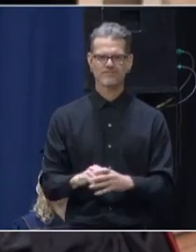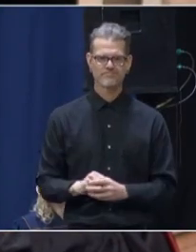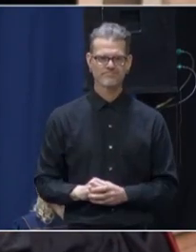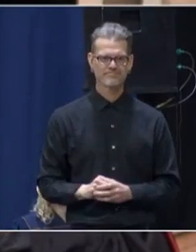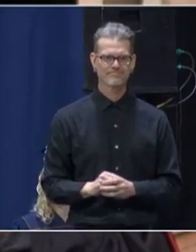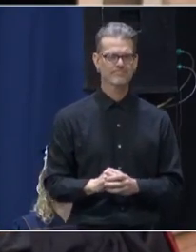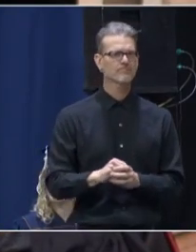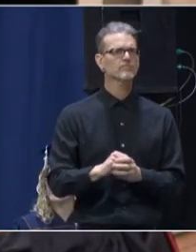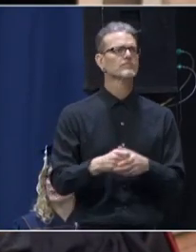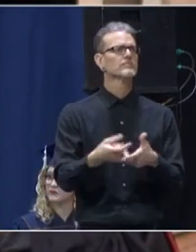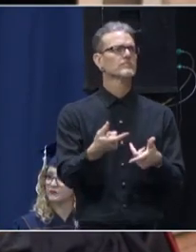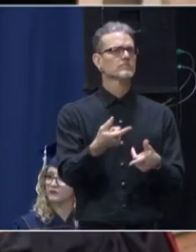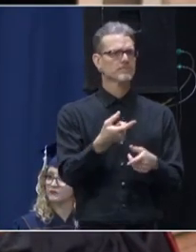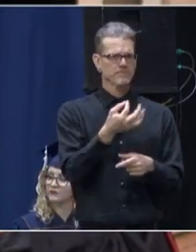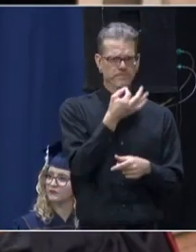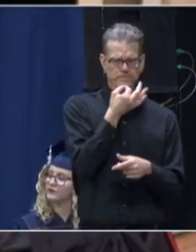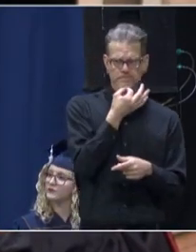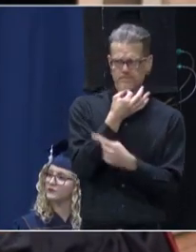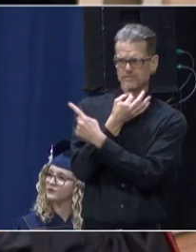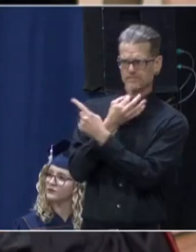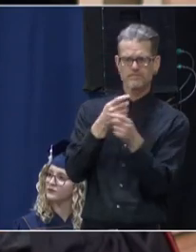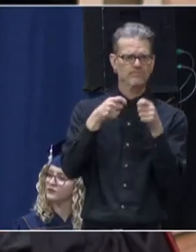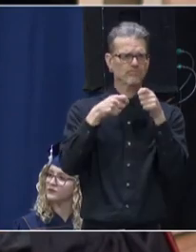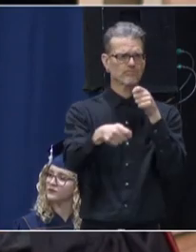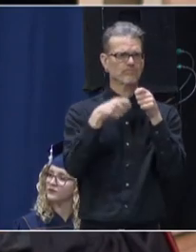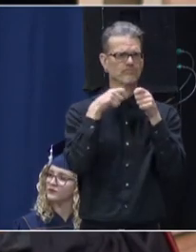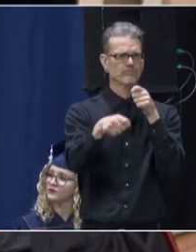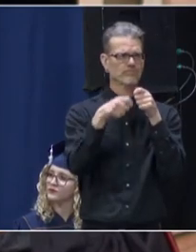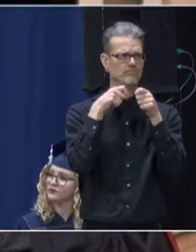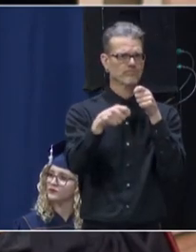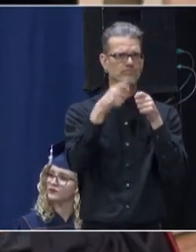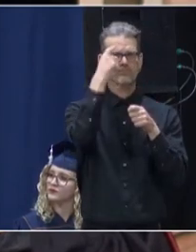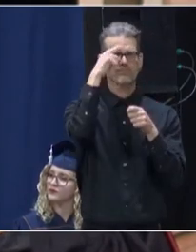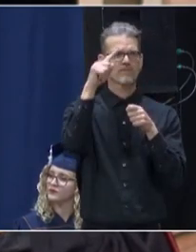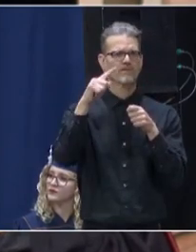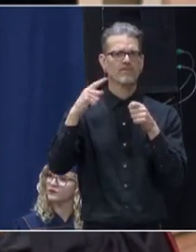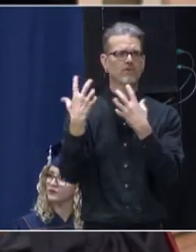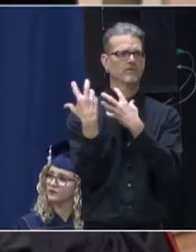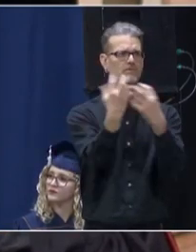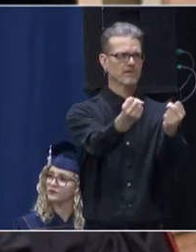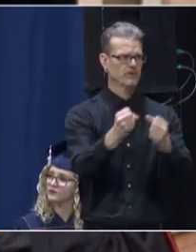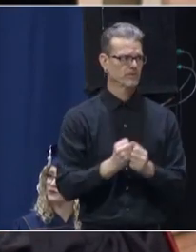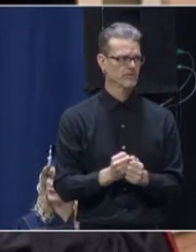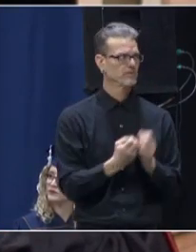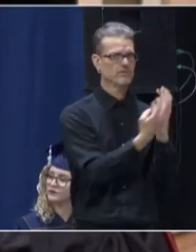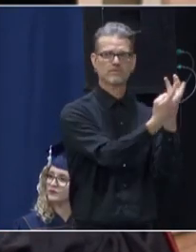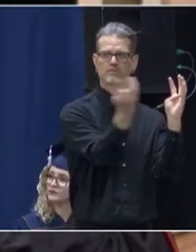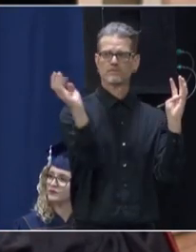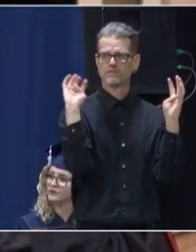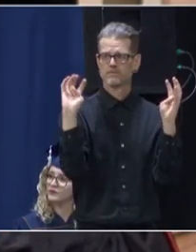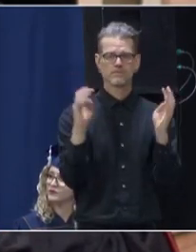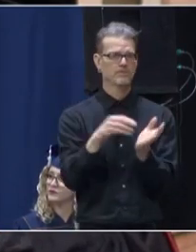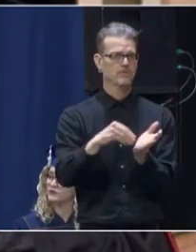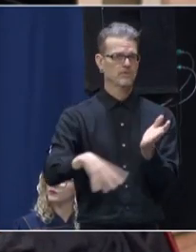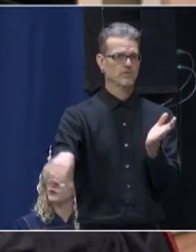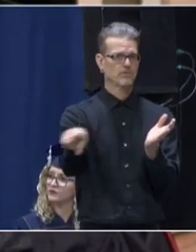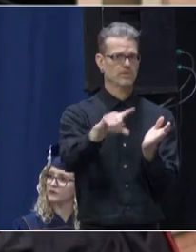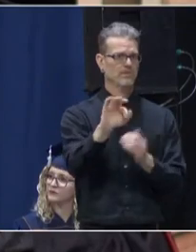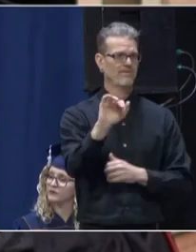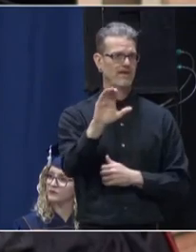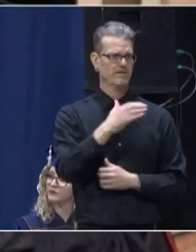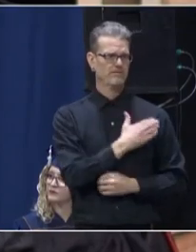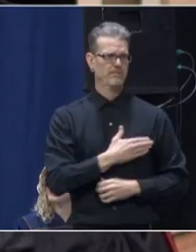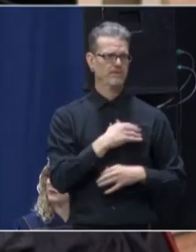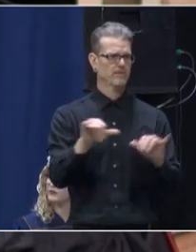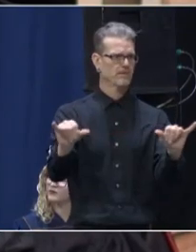the University Trombone Ensemble will perform the recessional. Will the audience, graduates, and faculty please